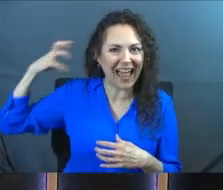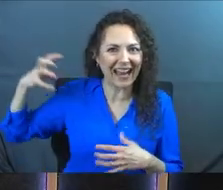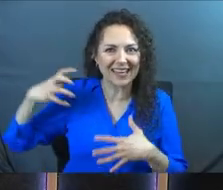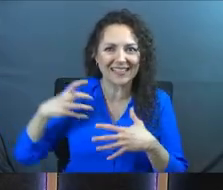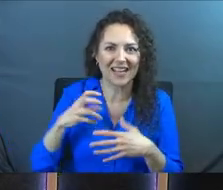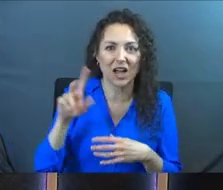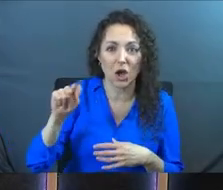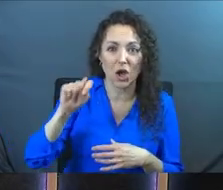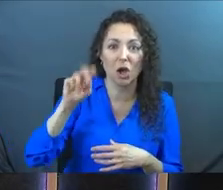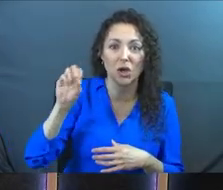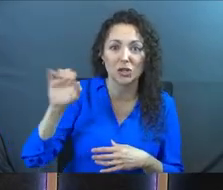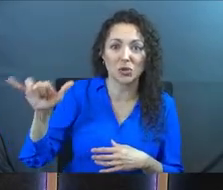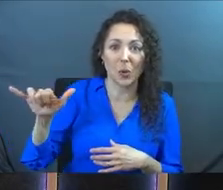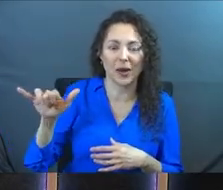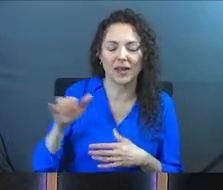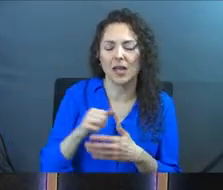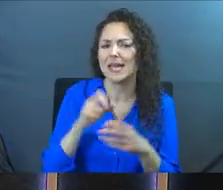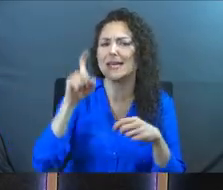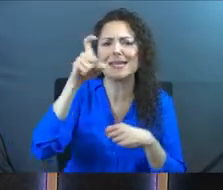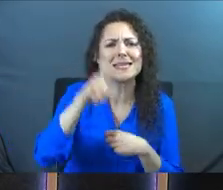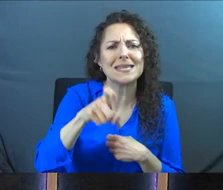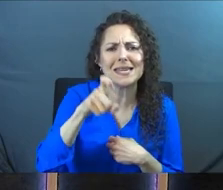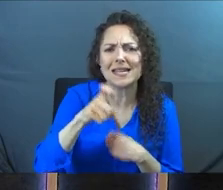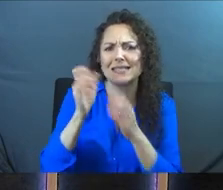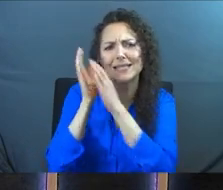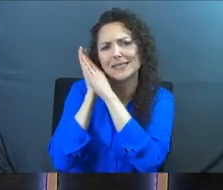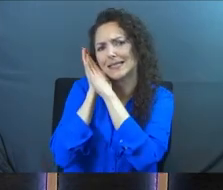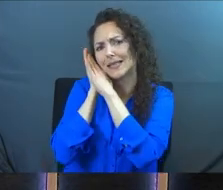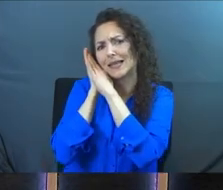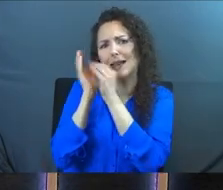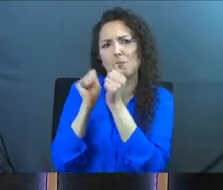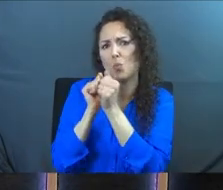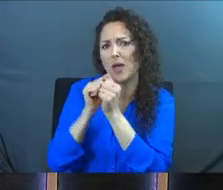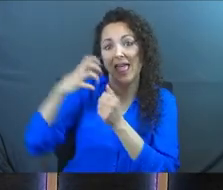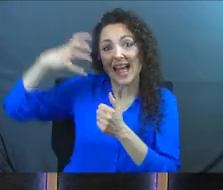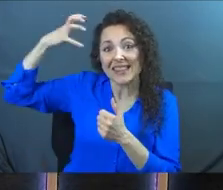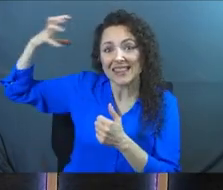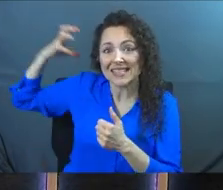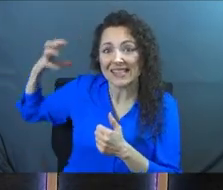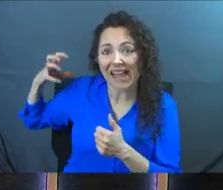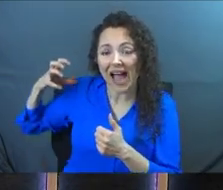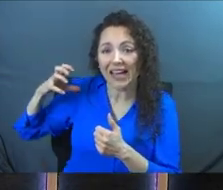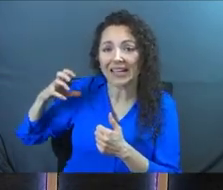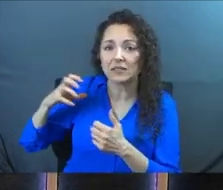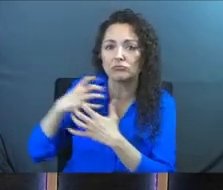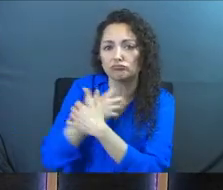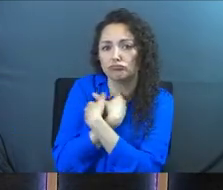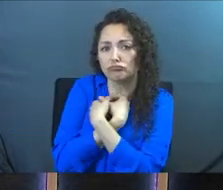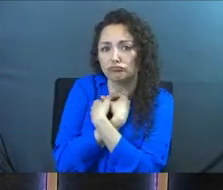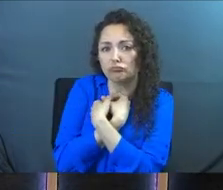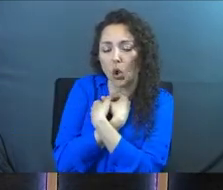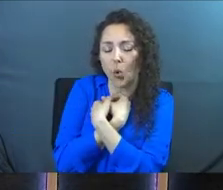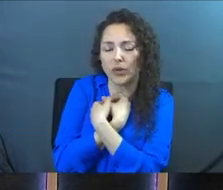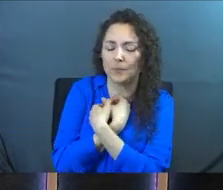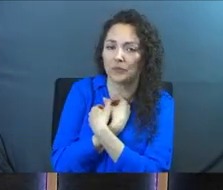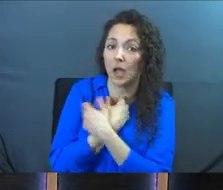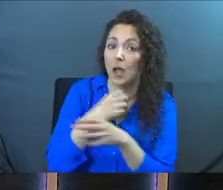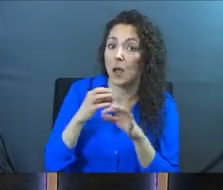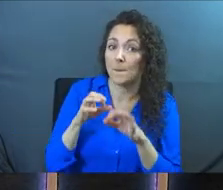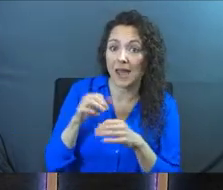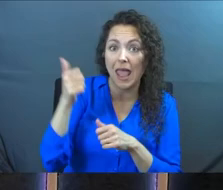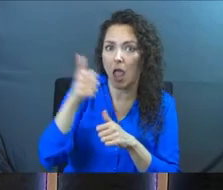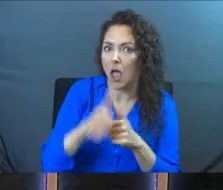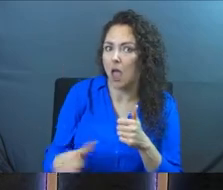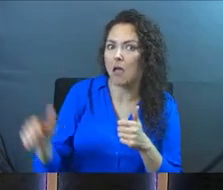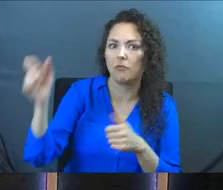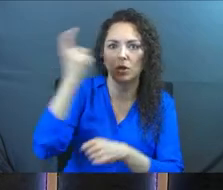When he goes to bed, he needs this lion. And it just like, I don't know how this happens, and maybe if you have kids, you're in the same boat, we lose it